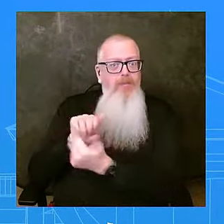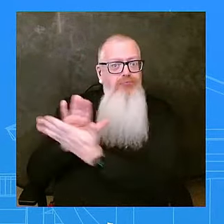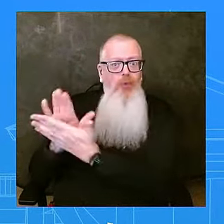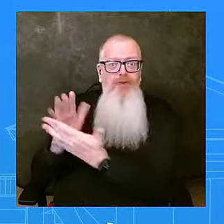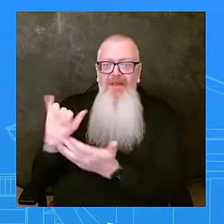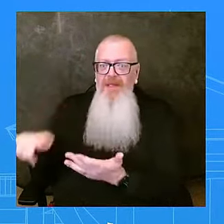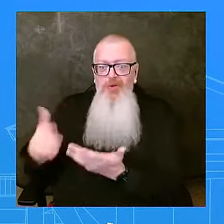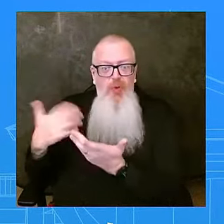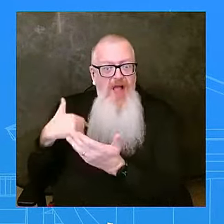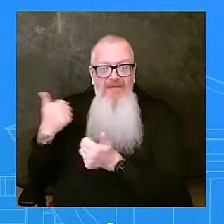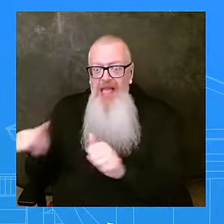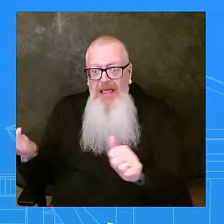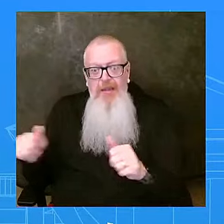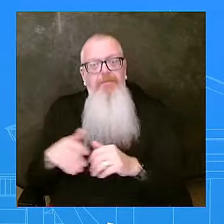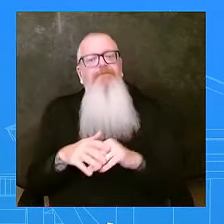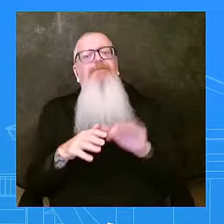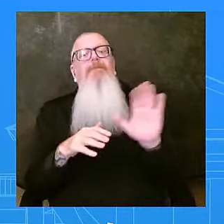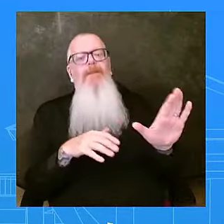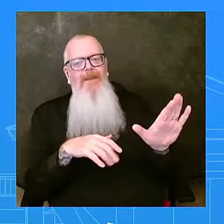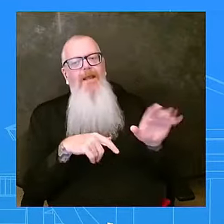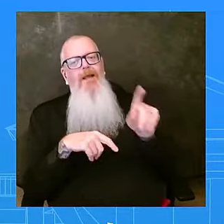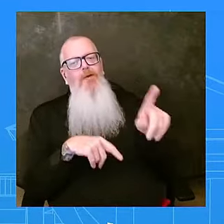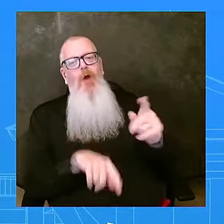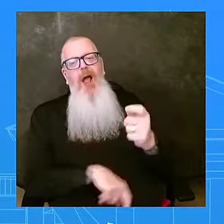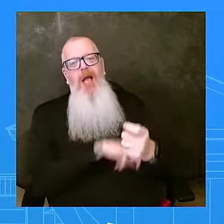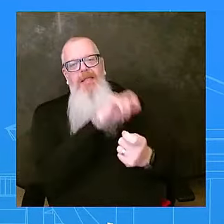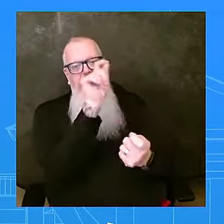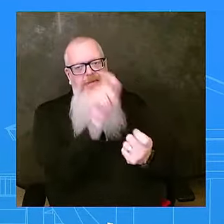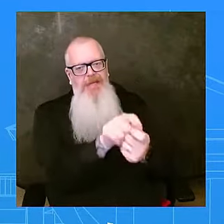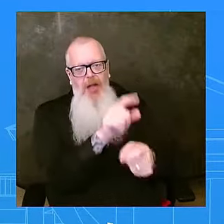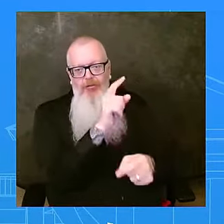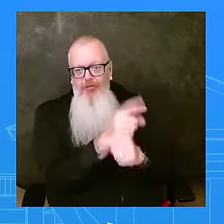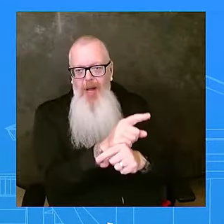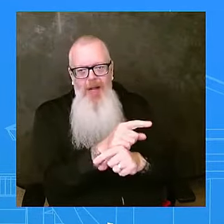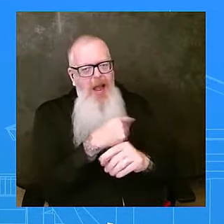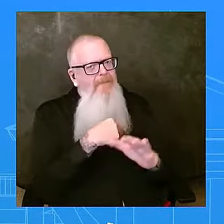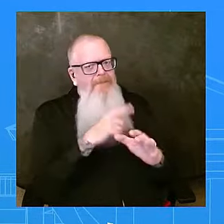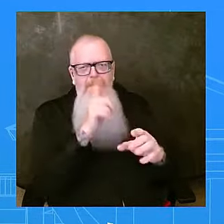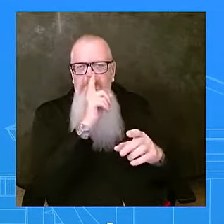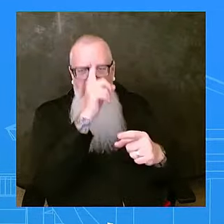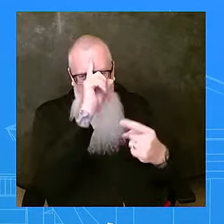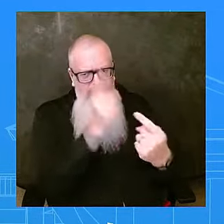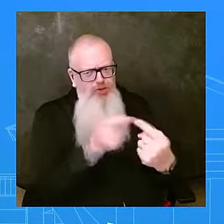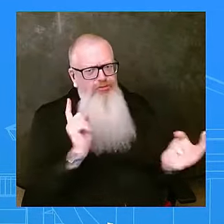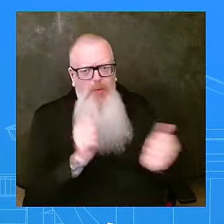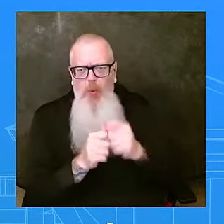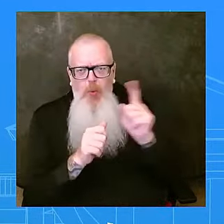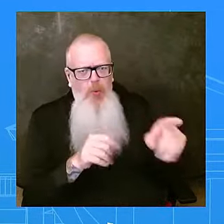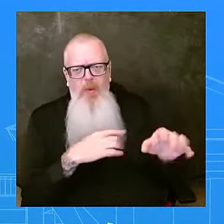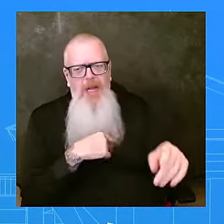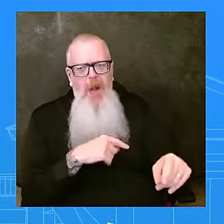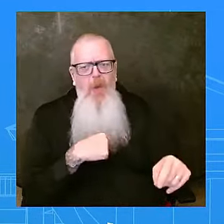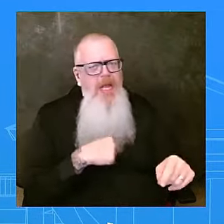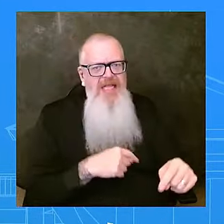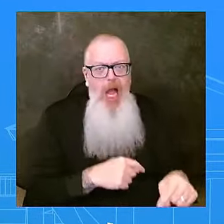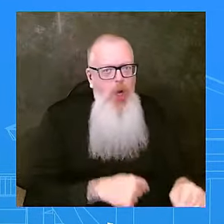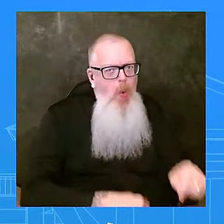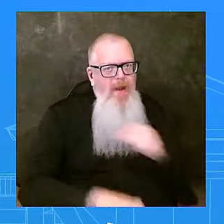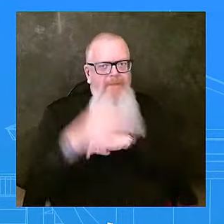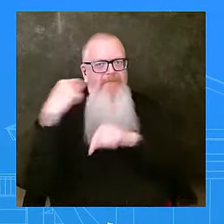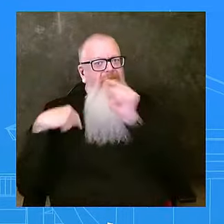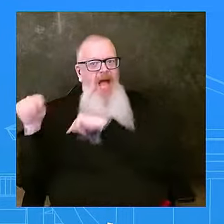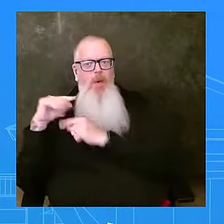You are exactly right. I'm not disagreeing with you, and we do not want to go back there, right? We do not want that. We do not want to repeat what we